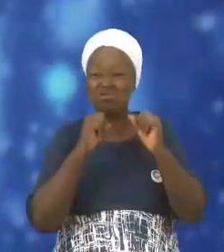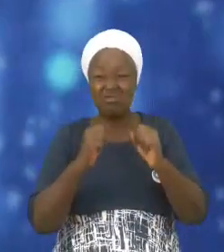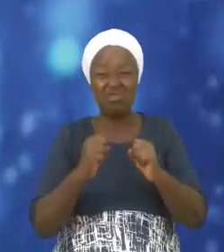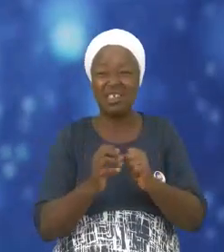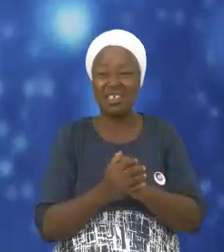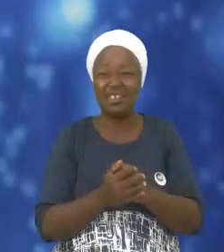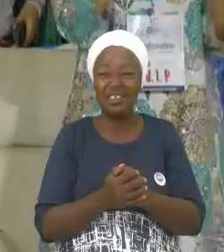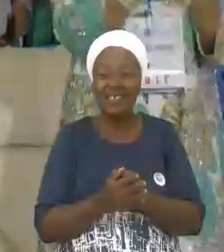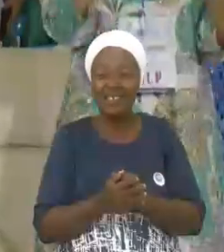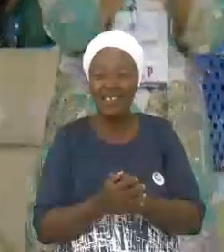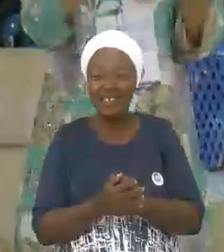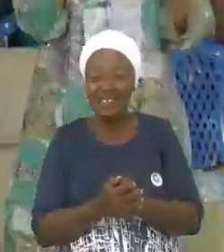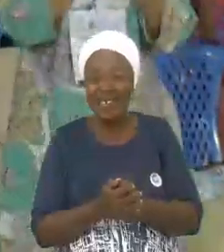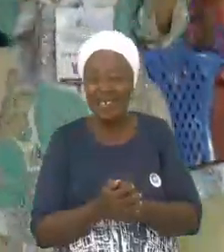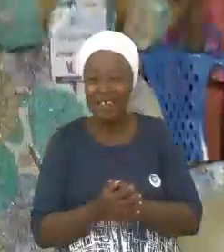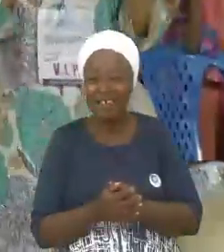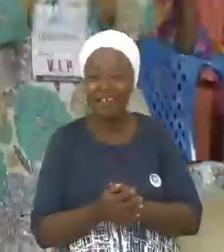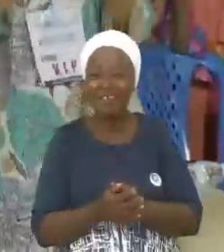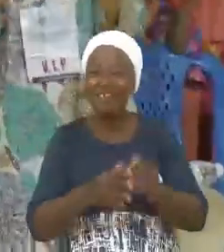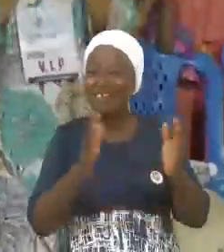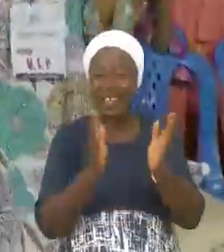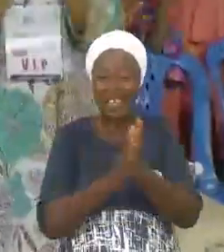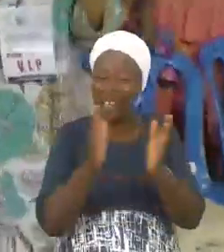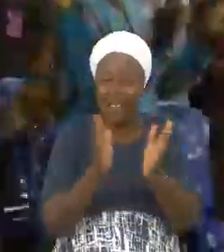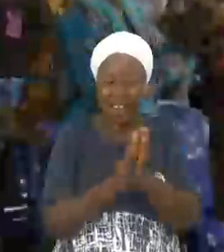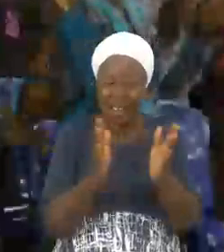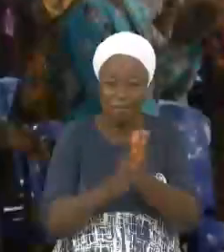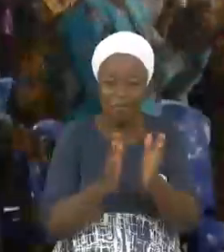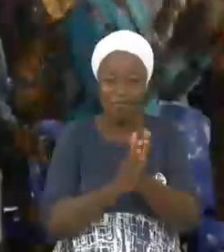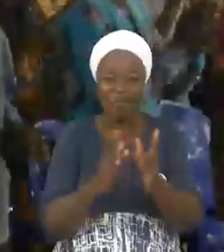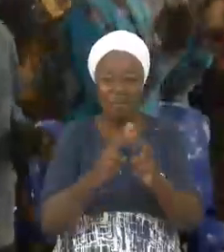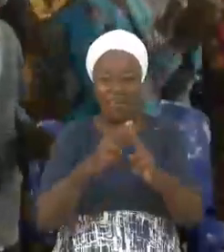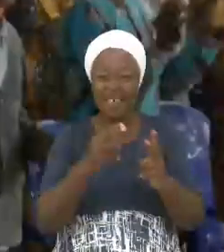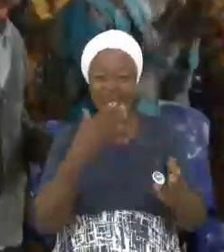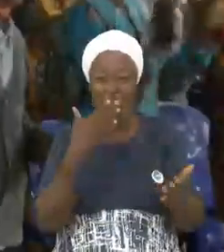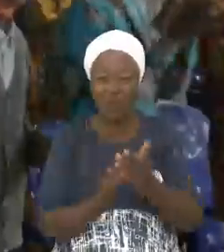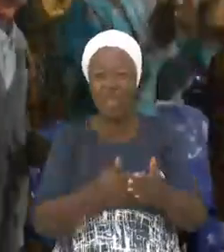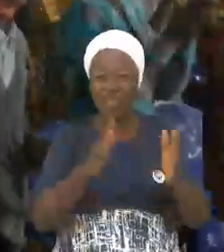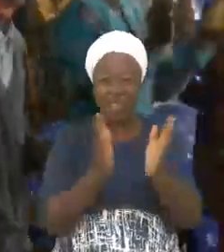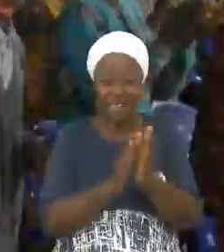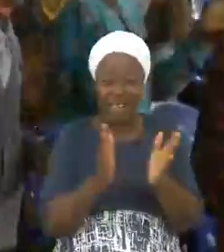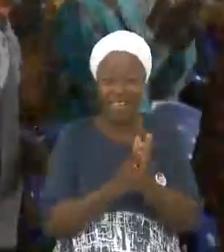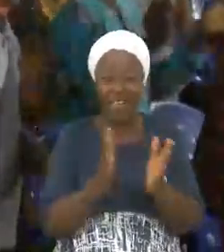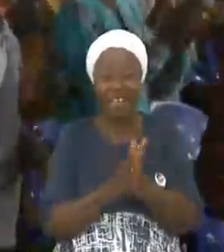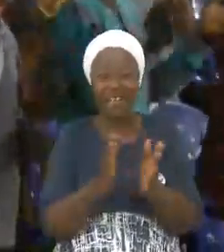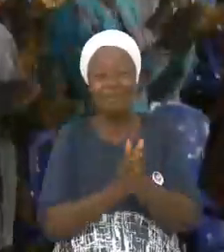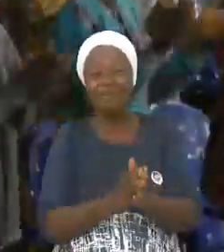Step it up. Step it up. Up.